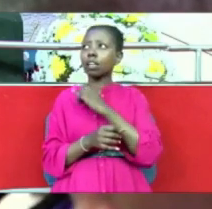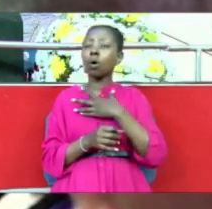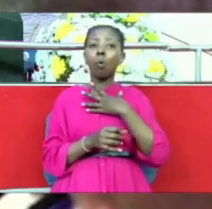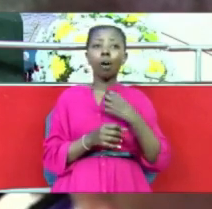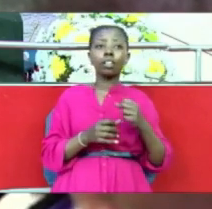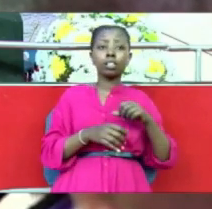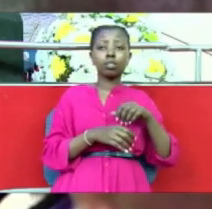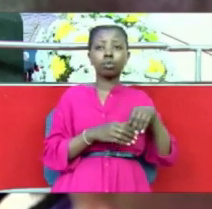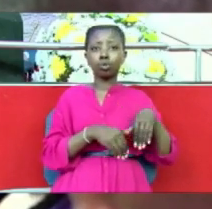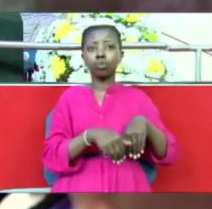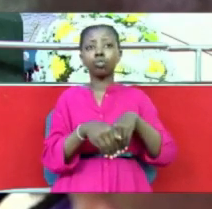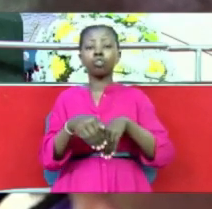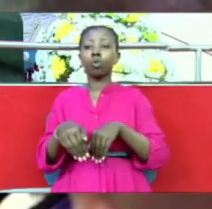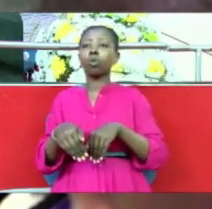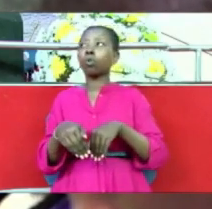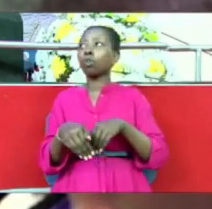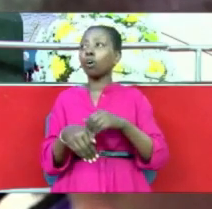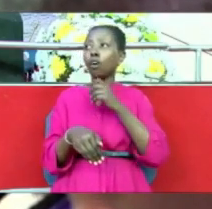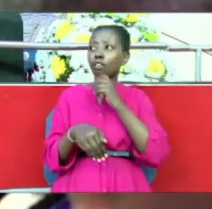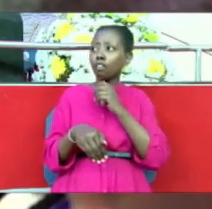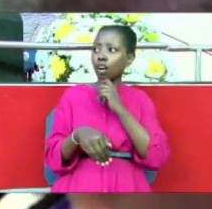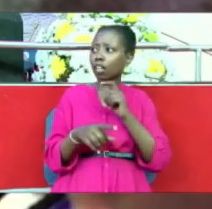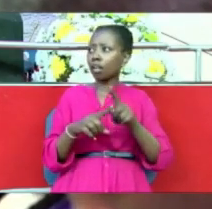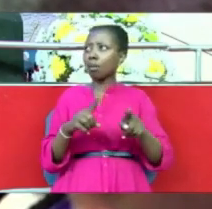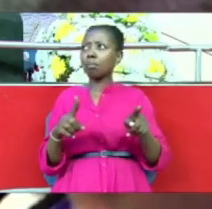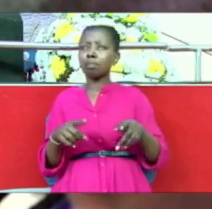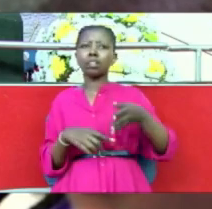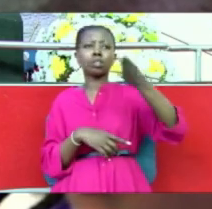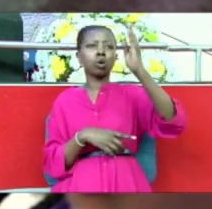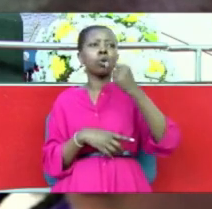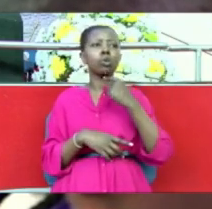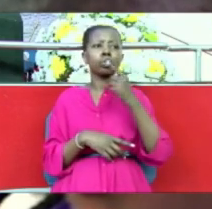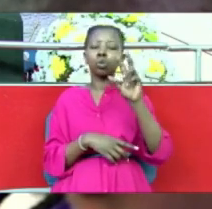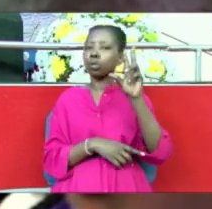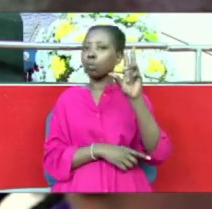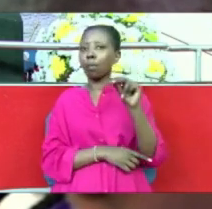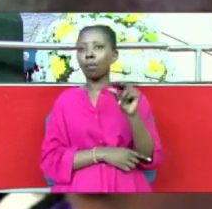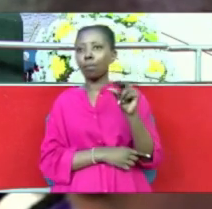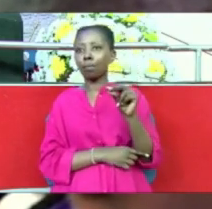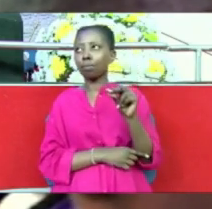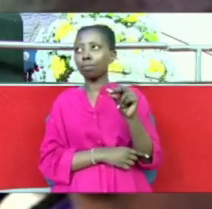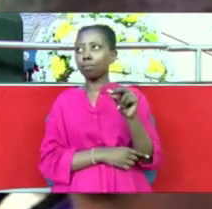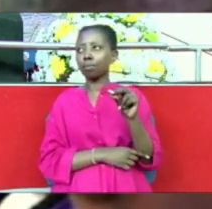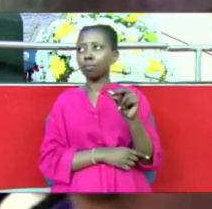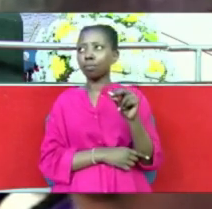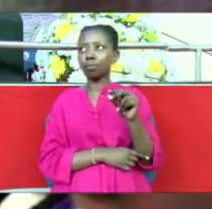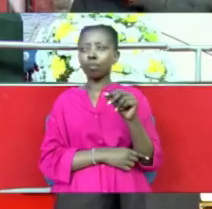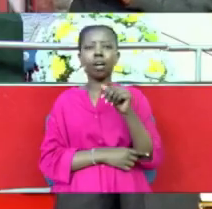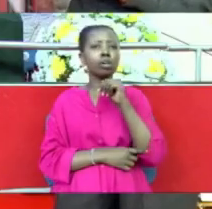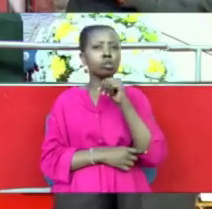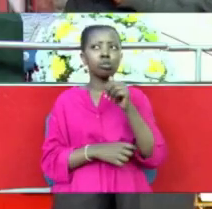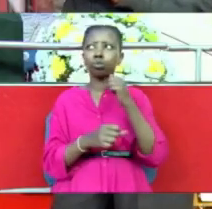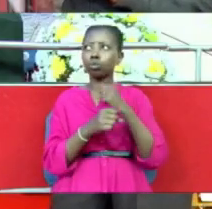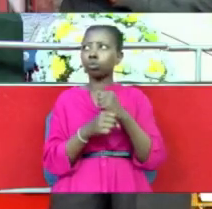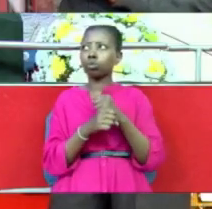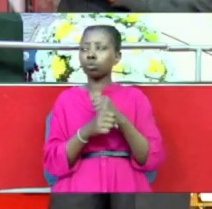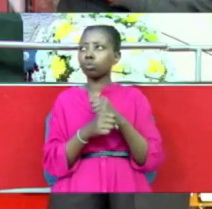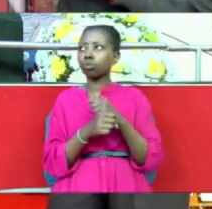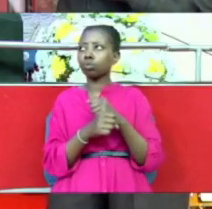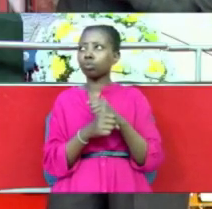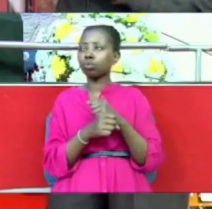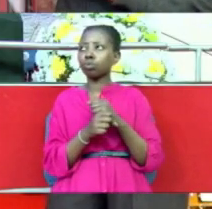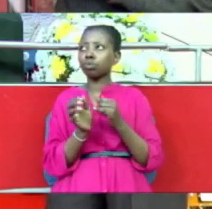Abraham. Isaac alitaka kumfuata babake. But God told him no. Lakini Mungu akamwambia la. Don't do it. Usimfuate. Don't